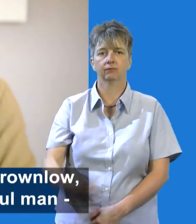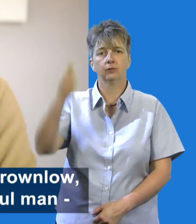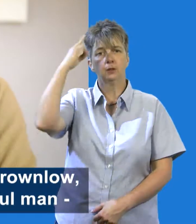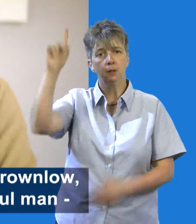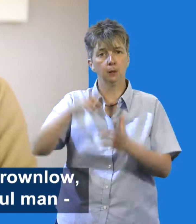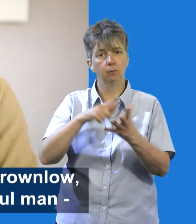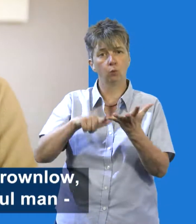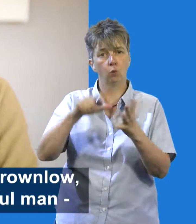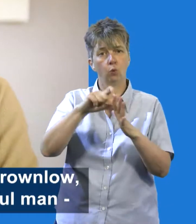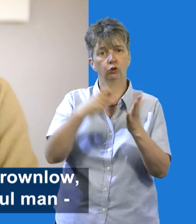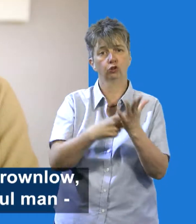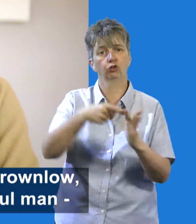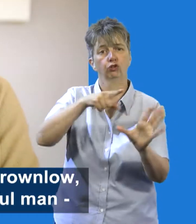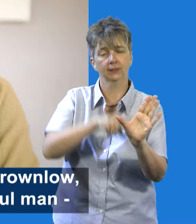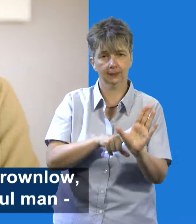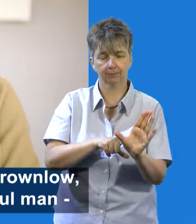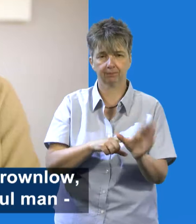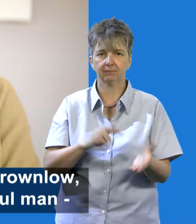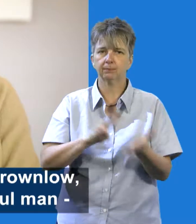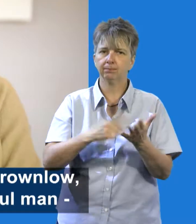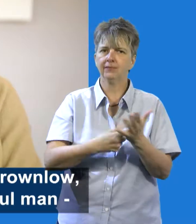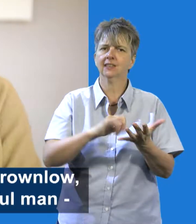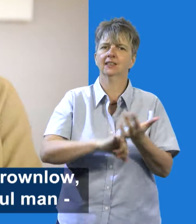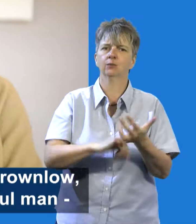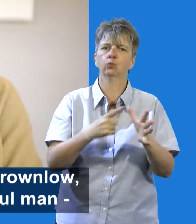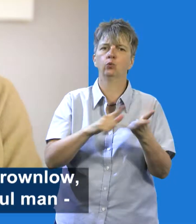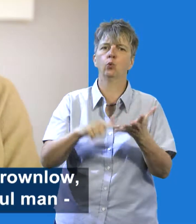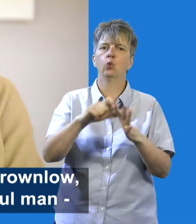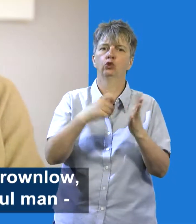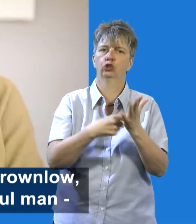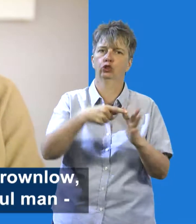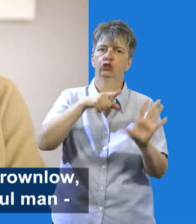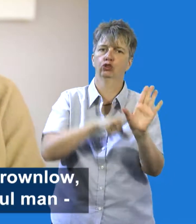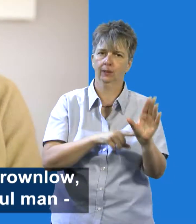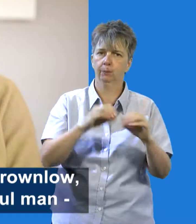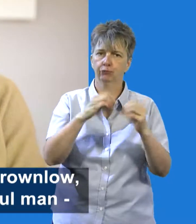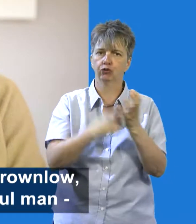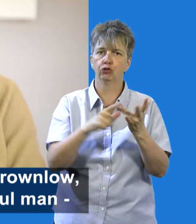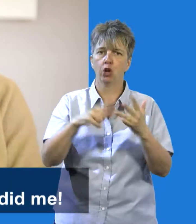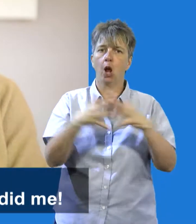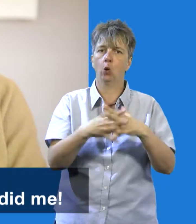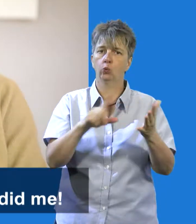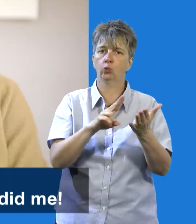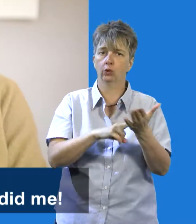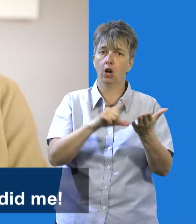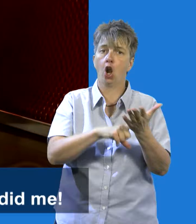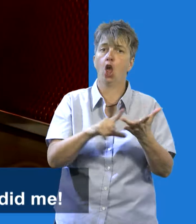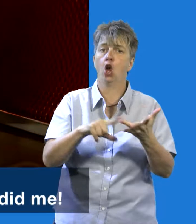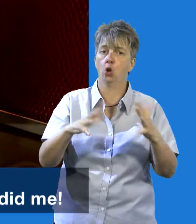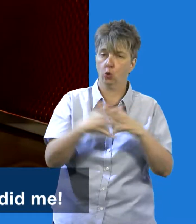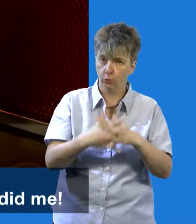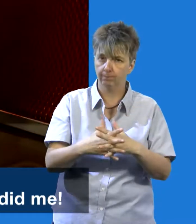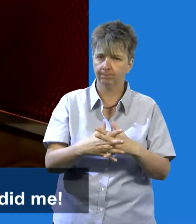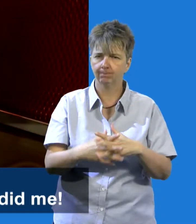My name's Audrey, Mrs. Audrey Brown. I'm still Mrs. I'm married a wonderful man, my